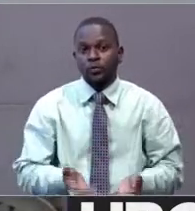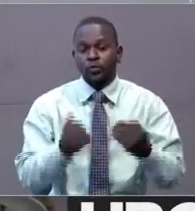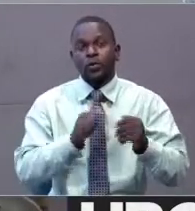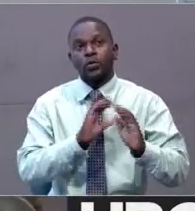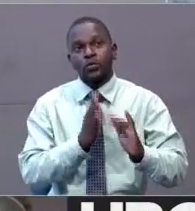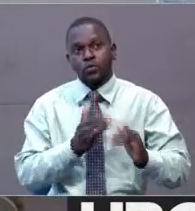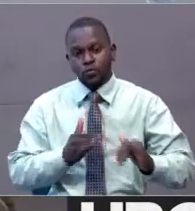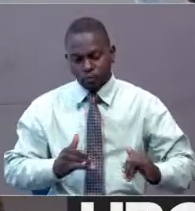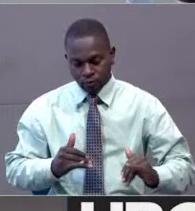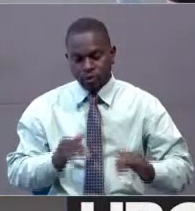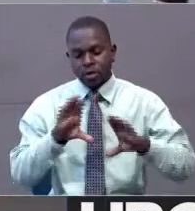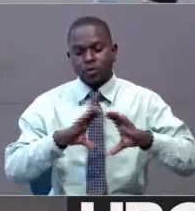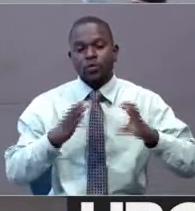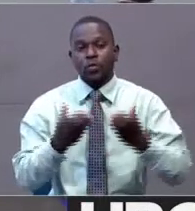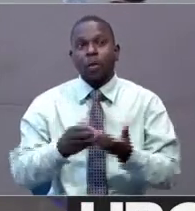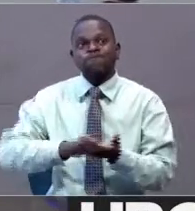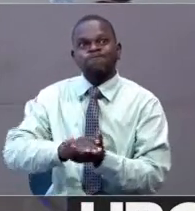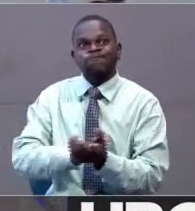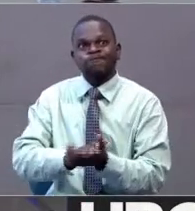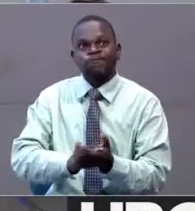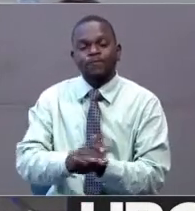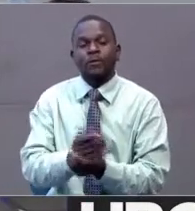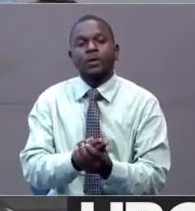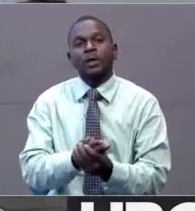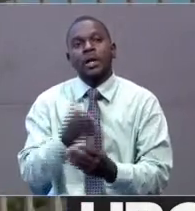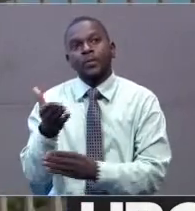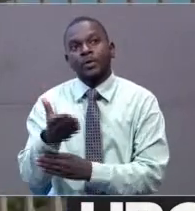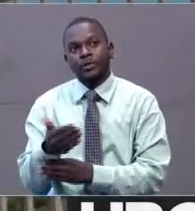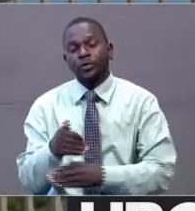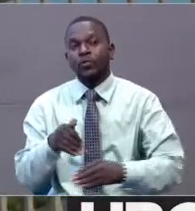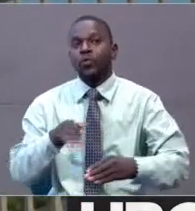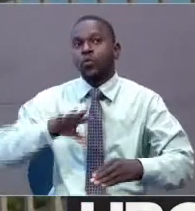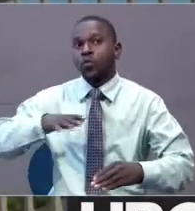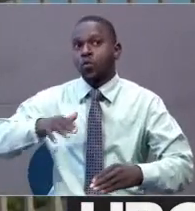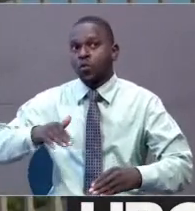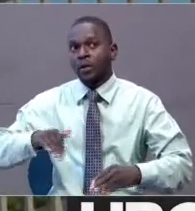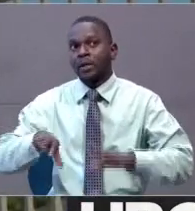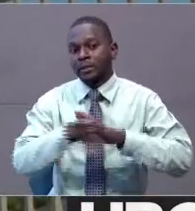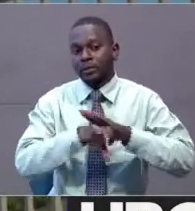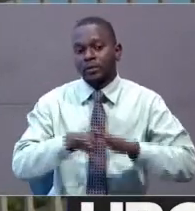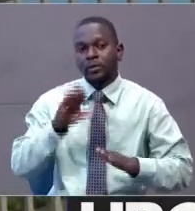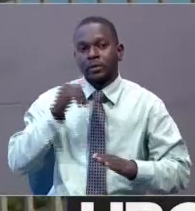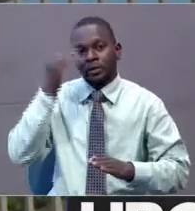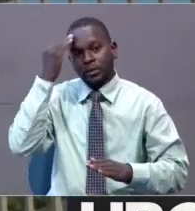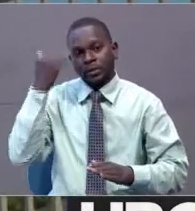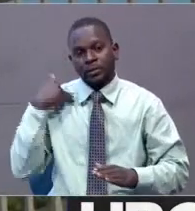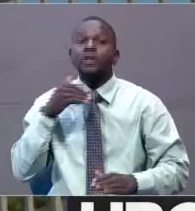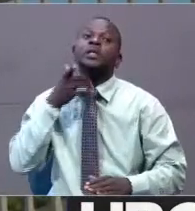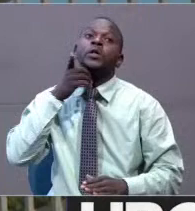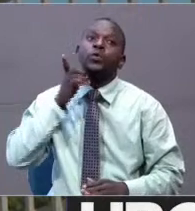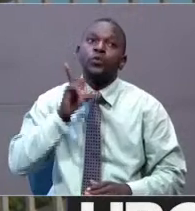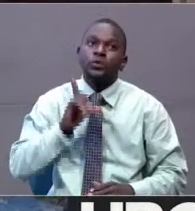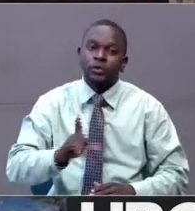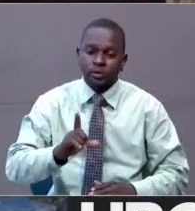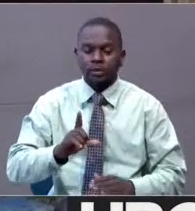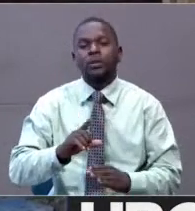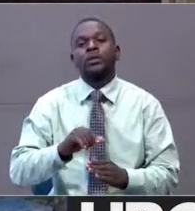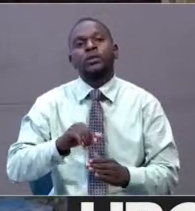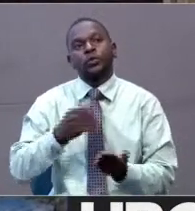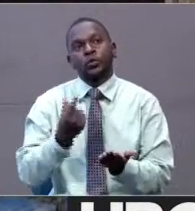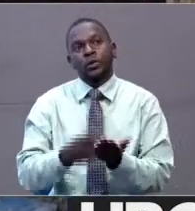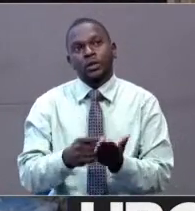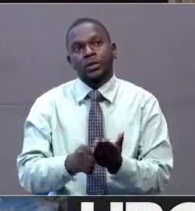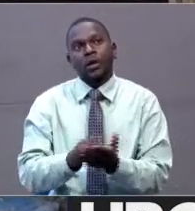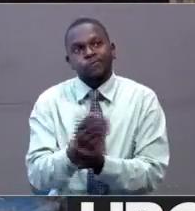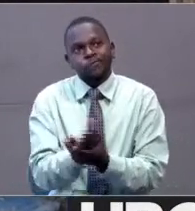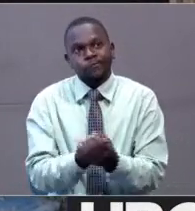have commemorated the Global Hand Washing Day at the Ministry of Water and Environment headquarters in Luzira. Uganda's hand washing